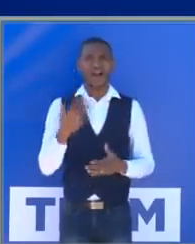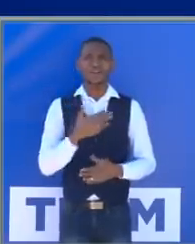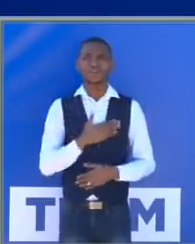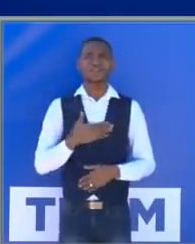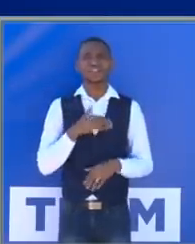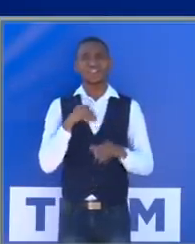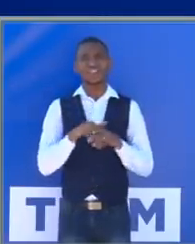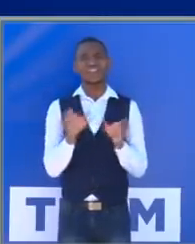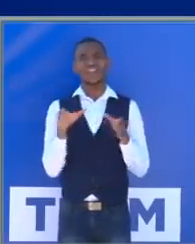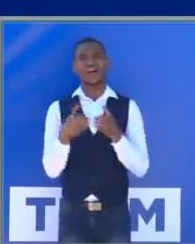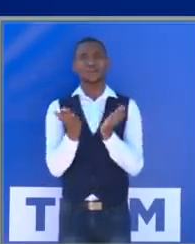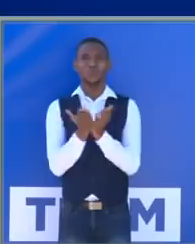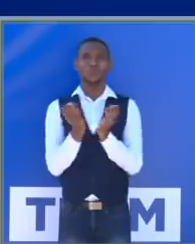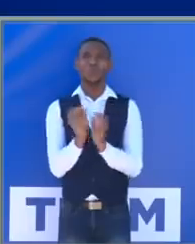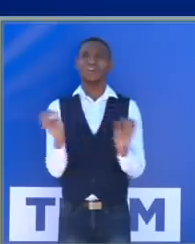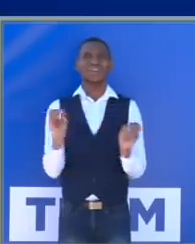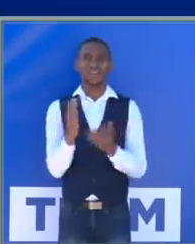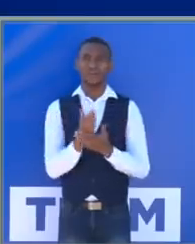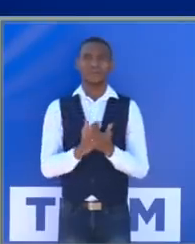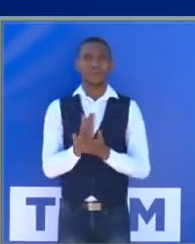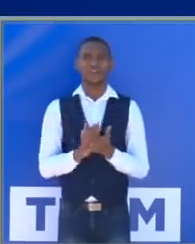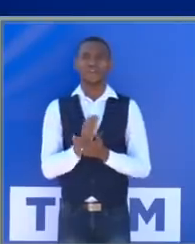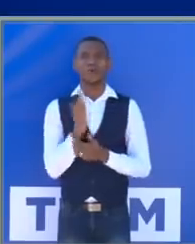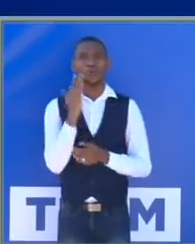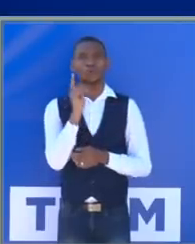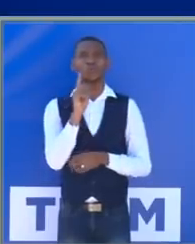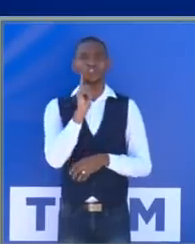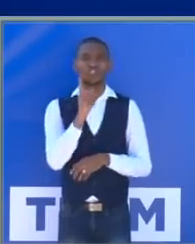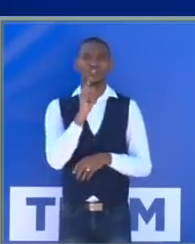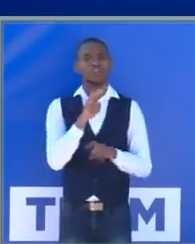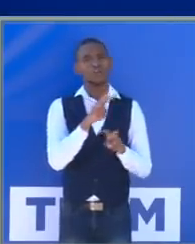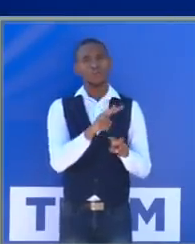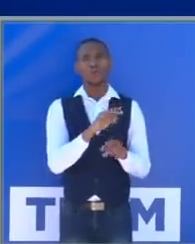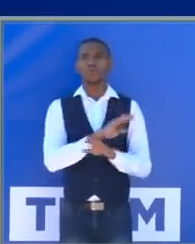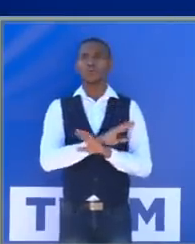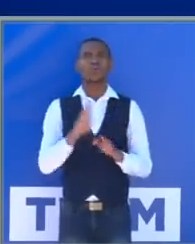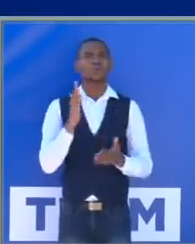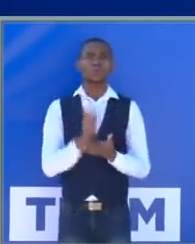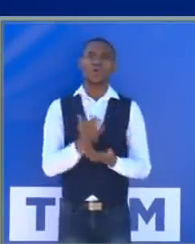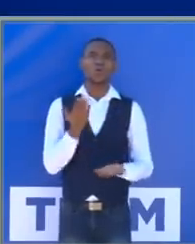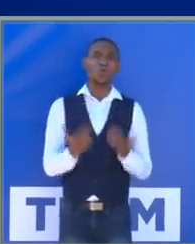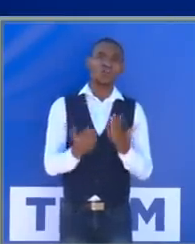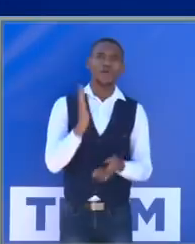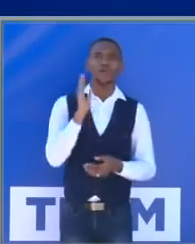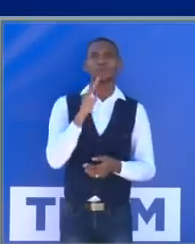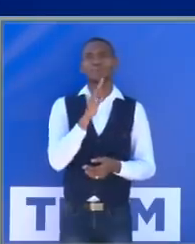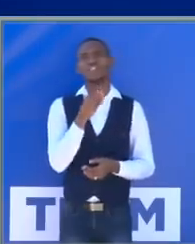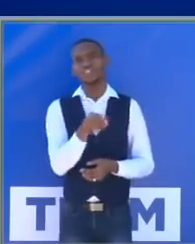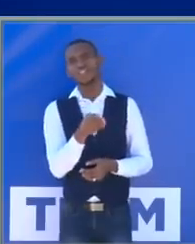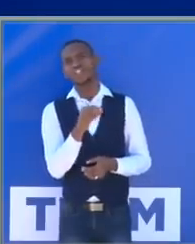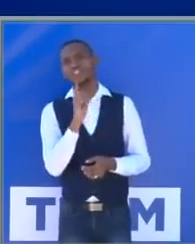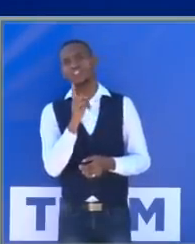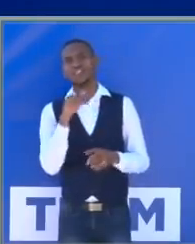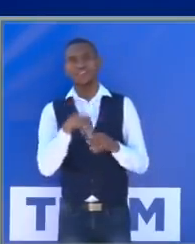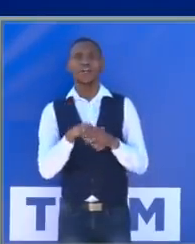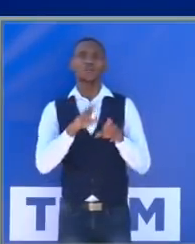in a classroom when your teachers are looking at you and you are not sure whether there will be a teacher in that classroom